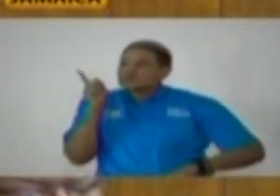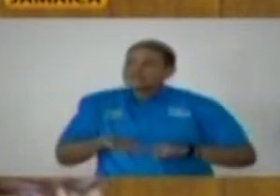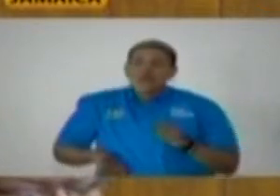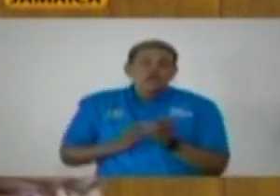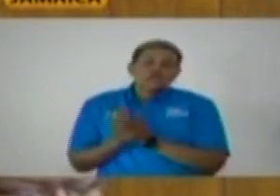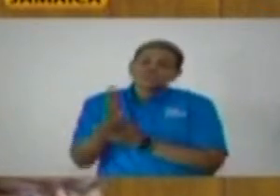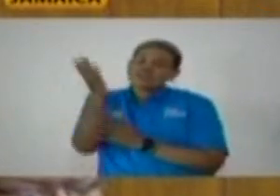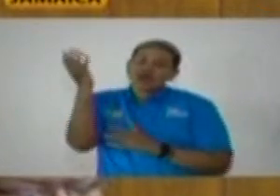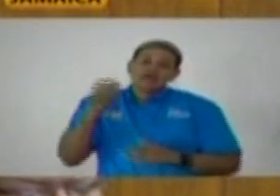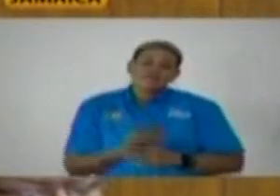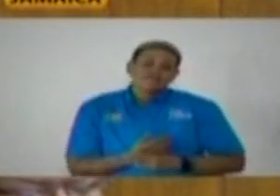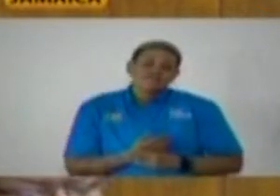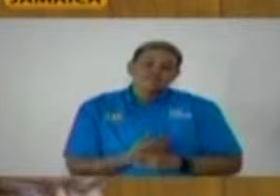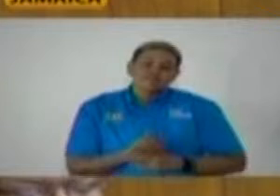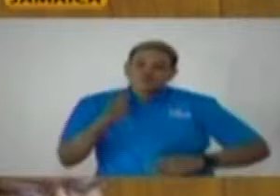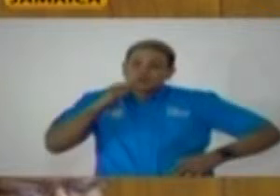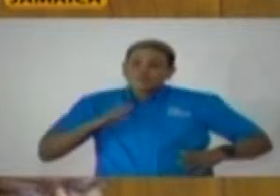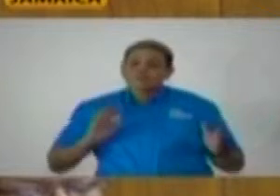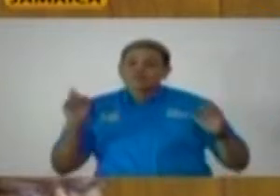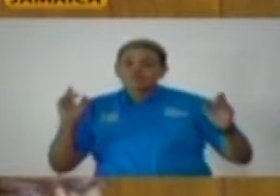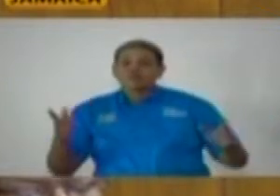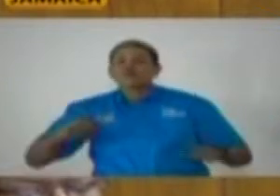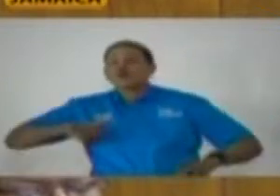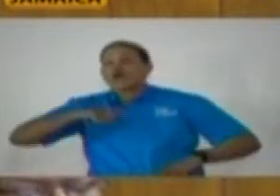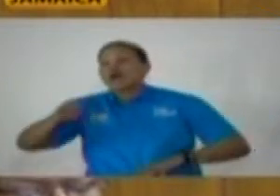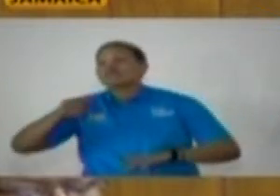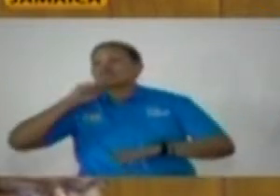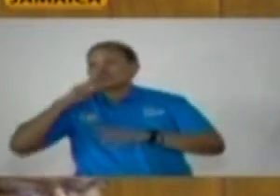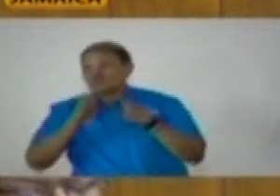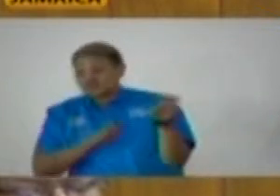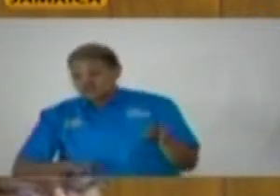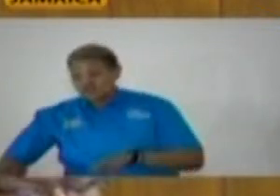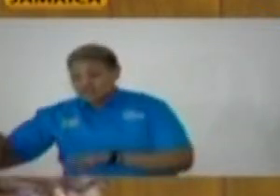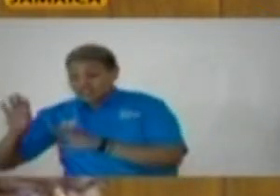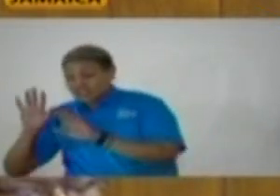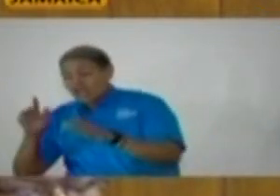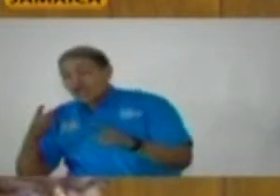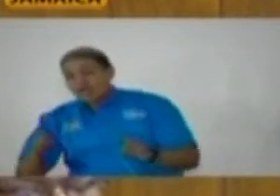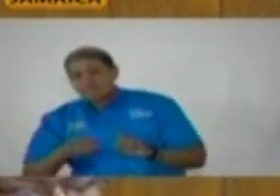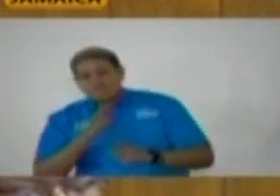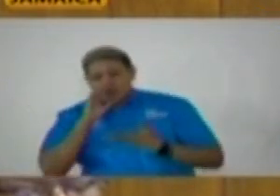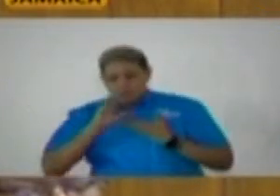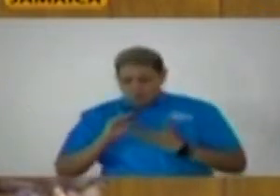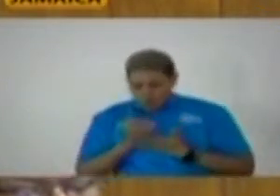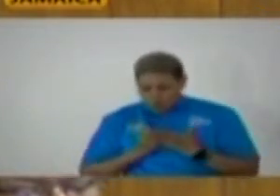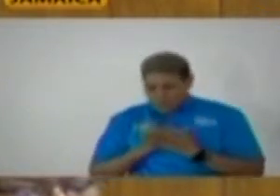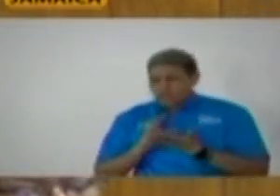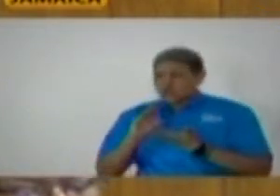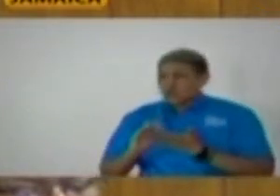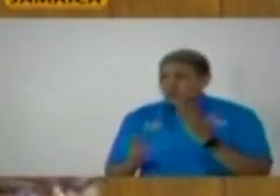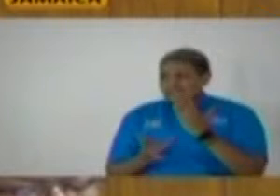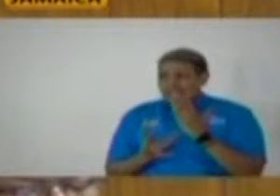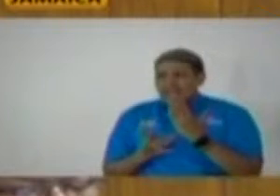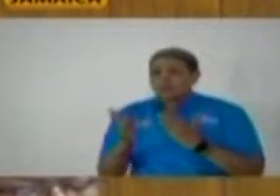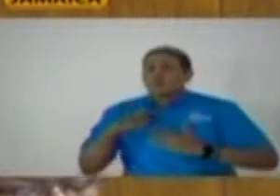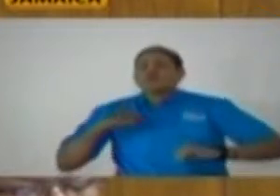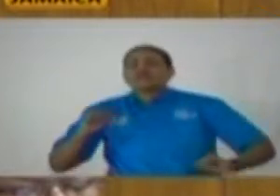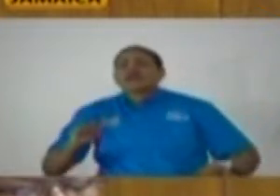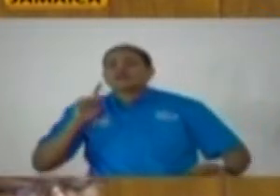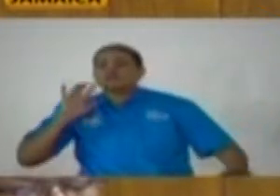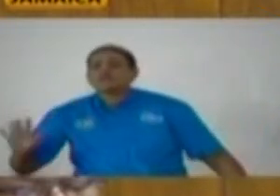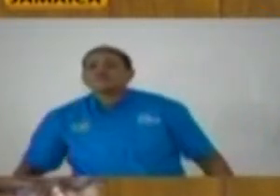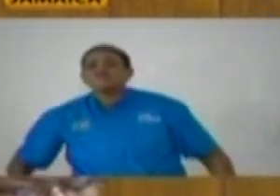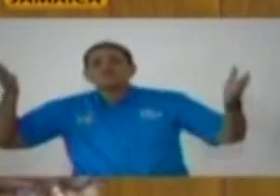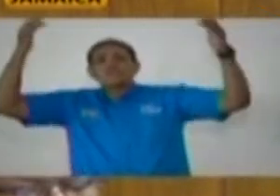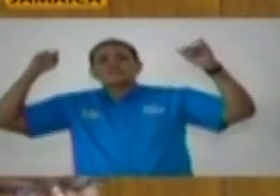survive. So, Madam Speaker, we have to make a transition from low-wage, low-tech, where we can raise the standard